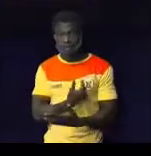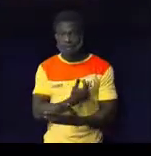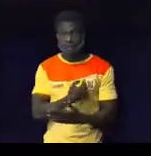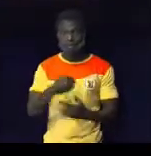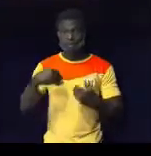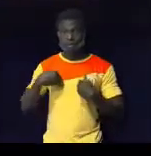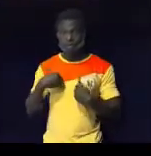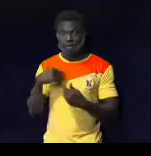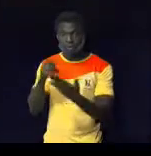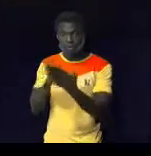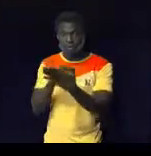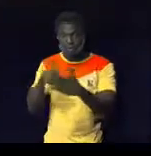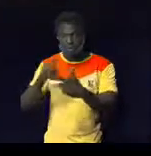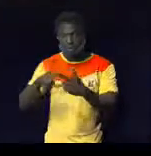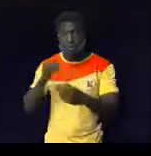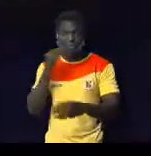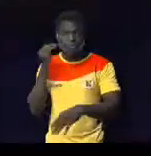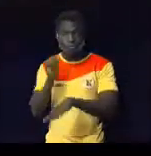to the homework.